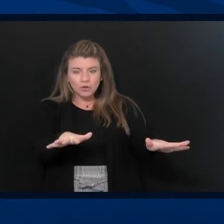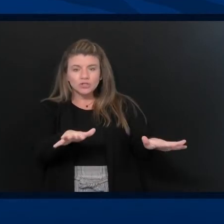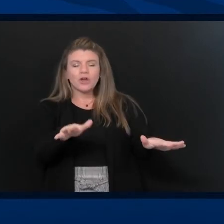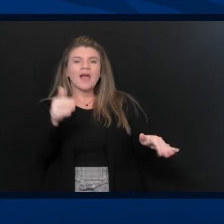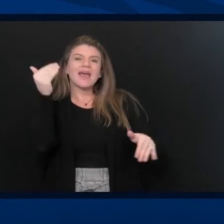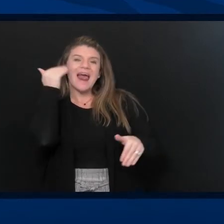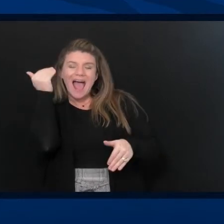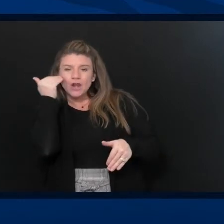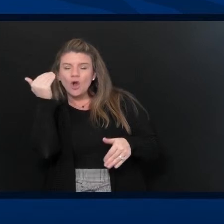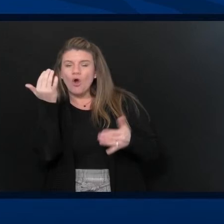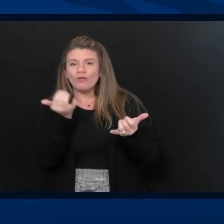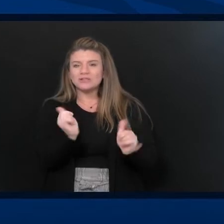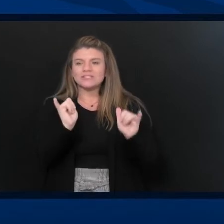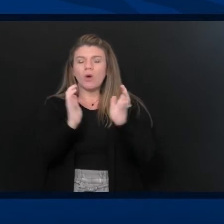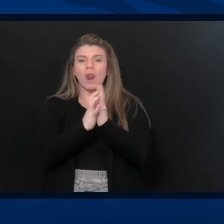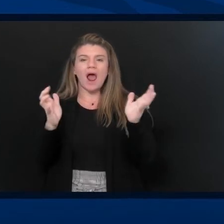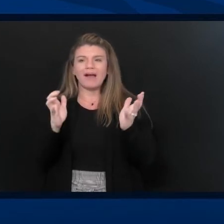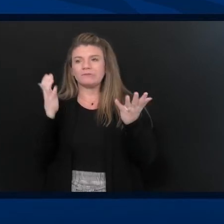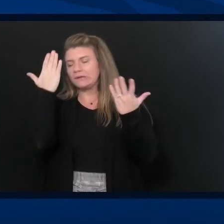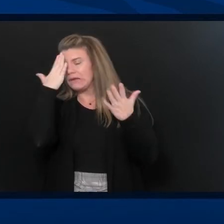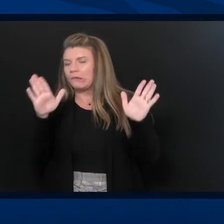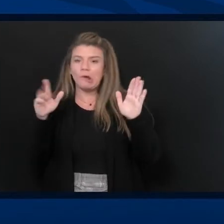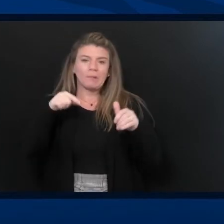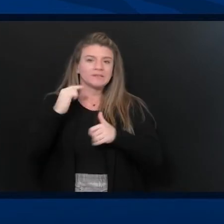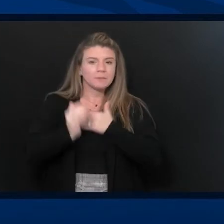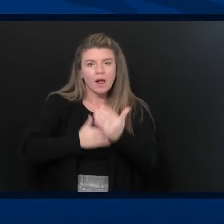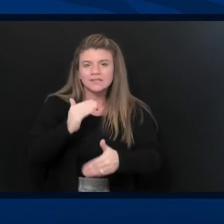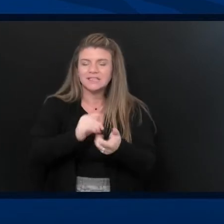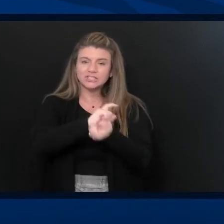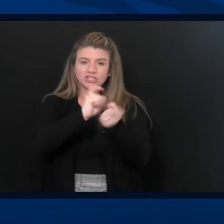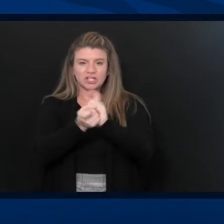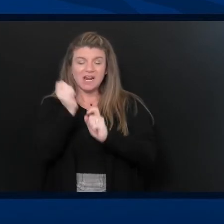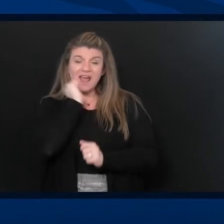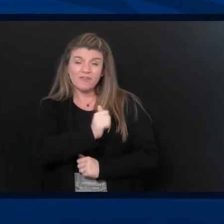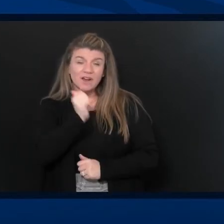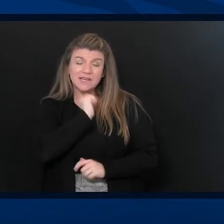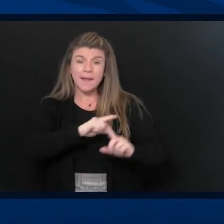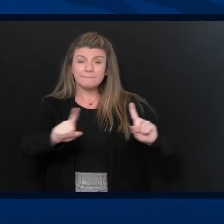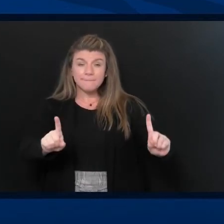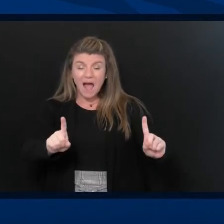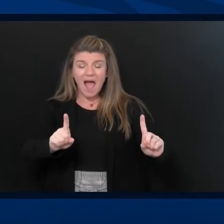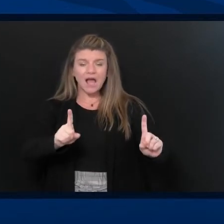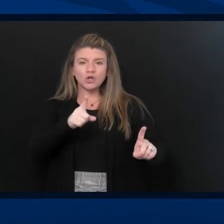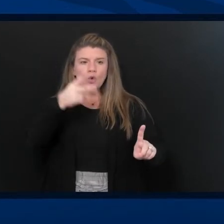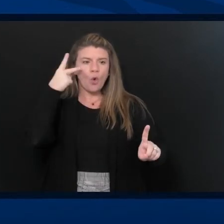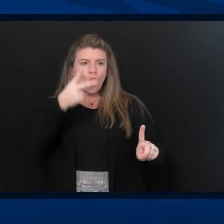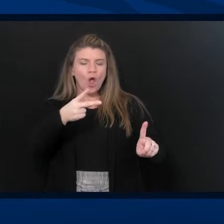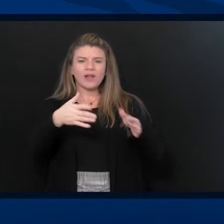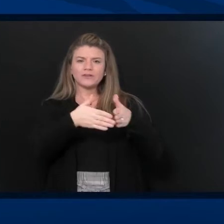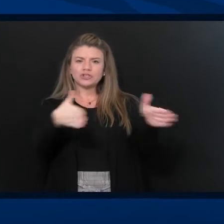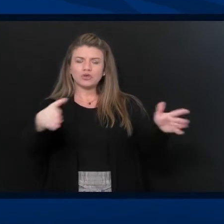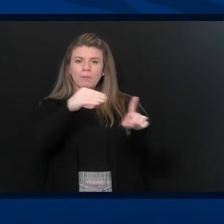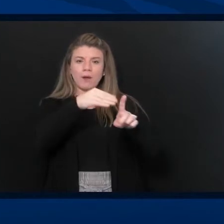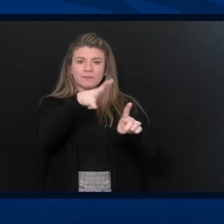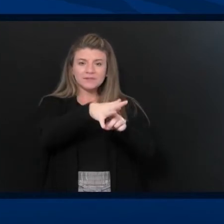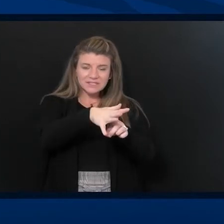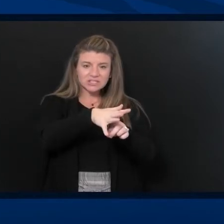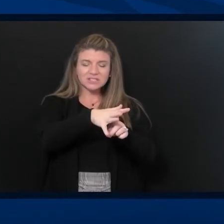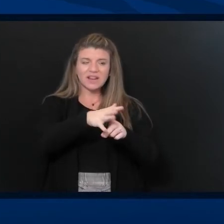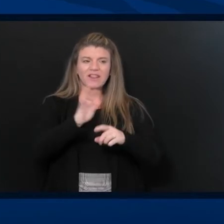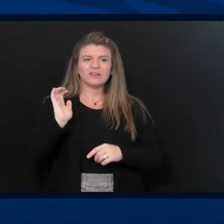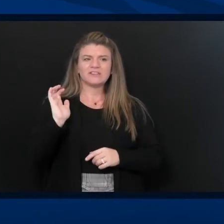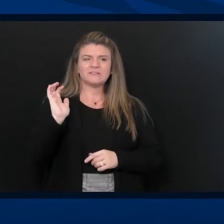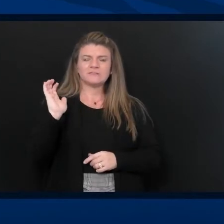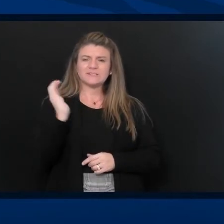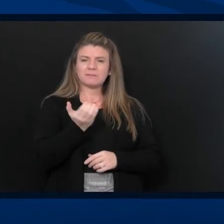but I know that there are still a lot of unknowns in this process, and it's changing every day. But as we look at the general population, there seems to be a lot